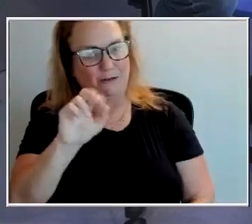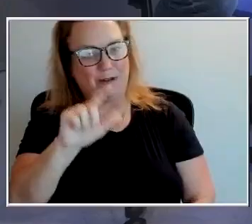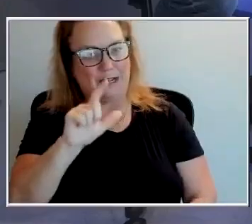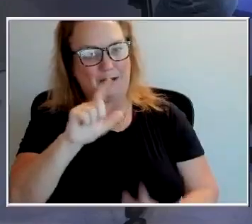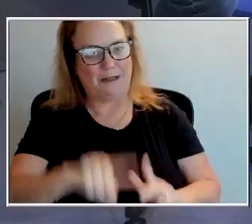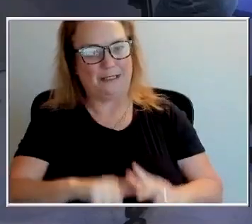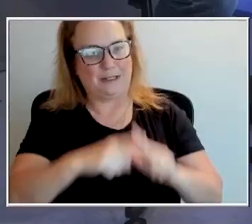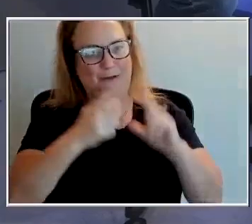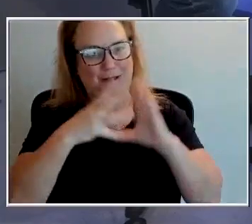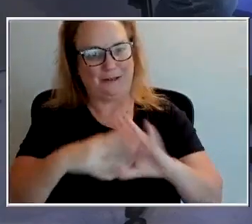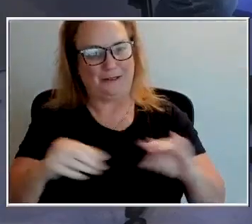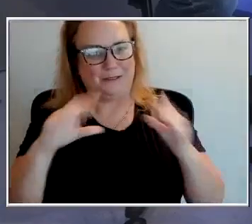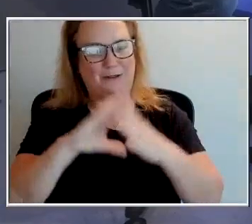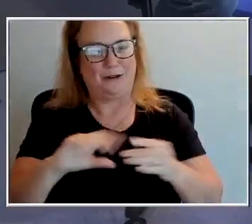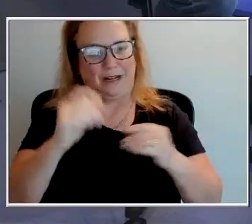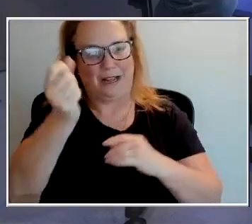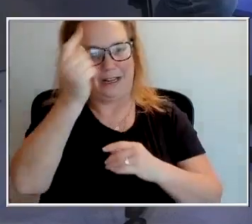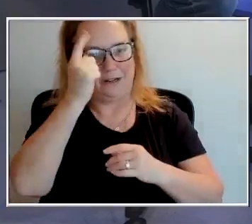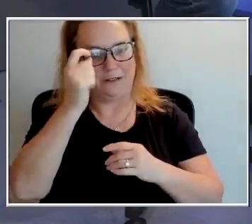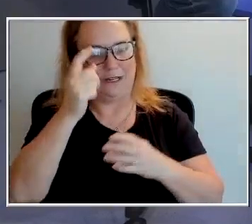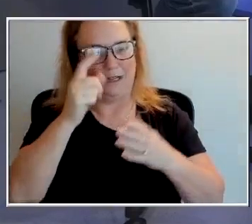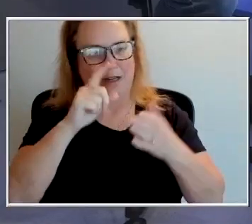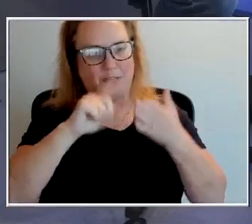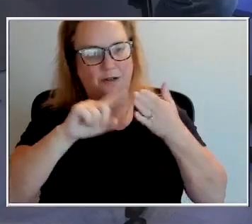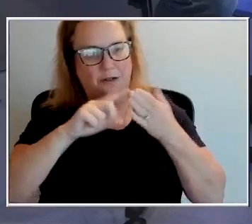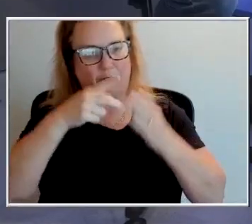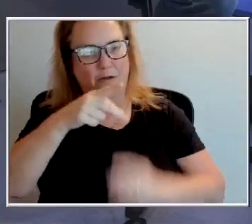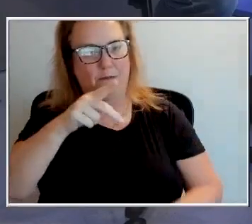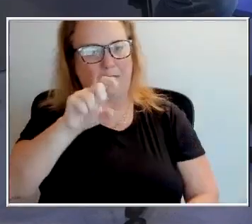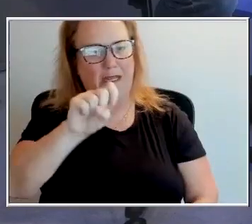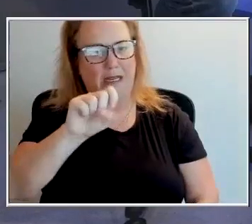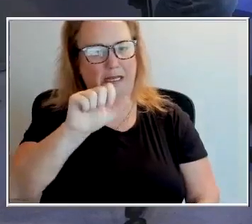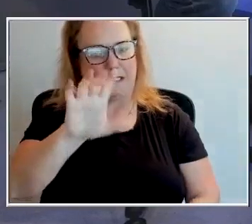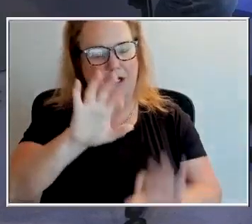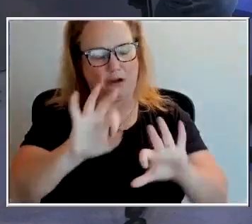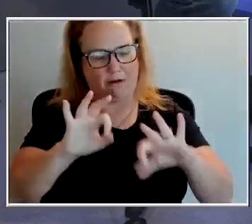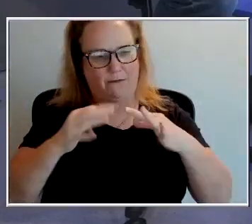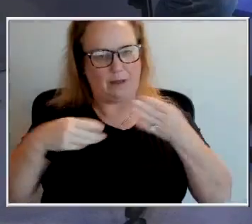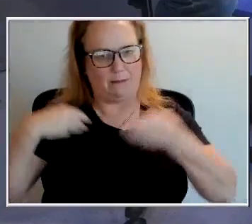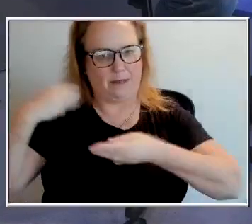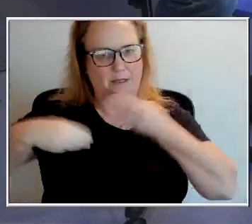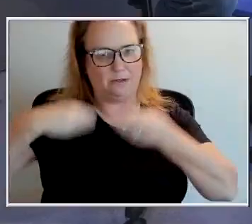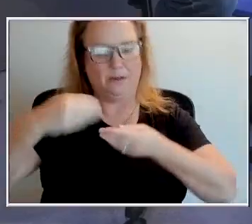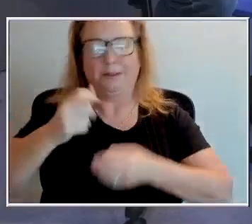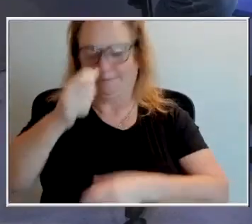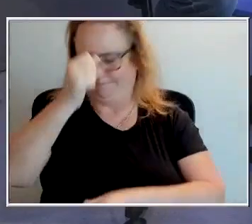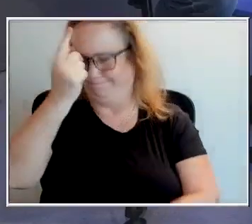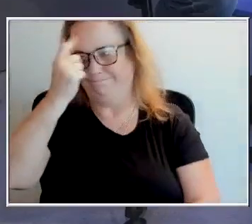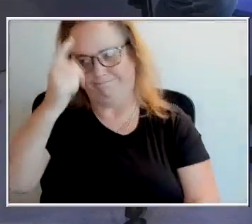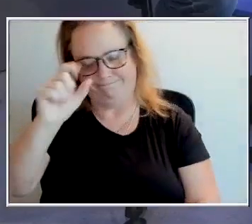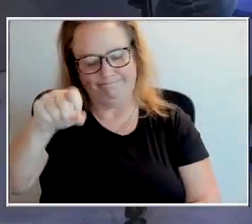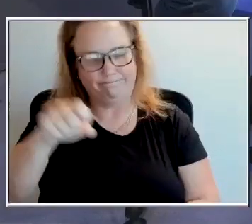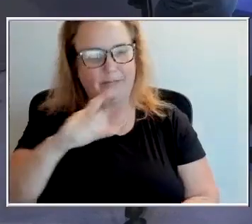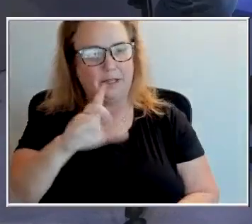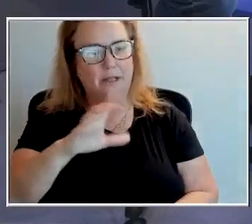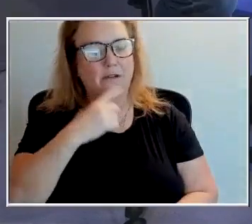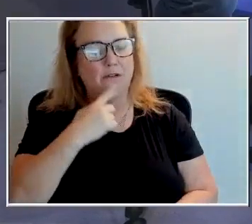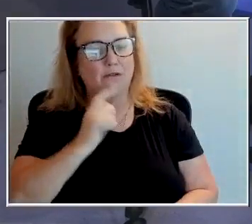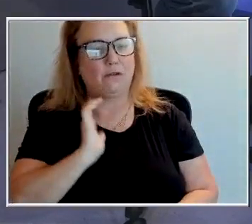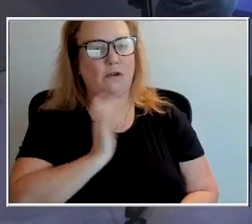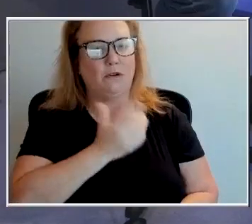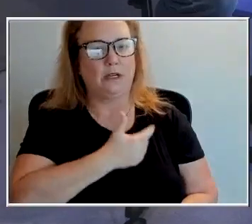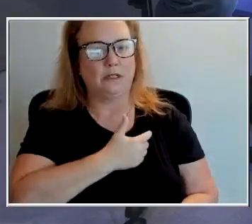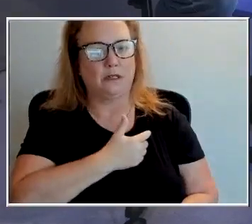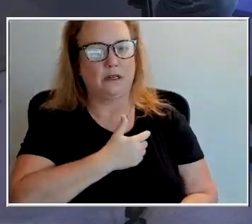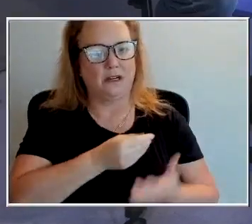story. I understand you are checking your PSA because of your family history. I'm right there with you, brother. In fact, you told us that you were buying your